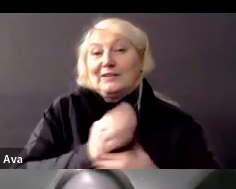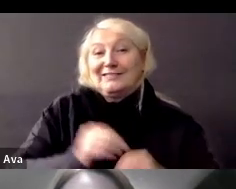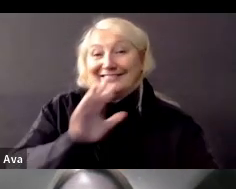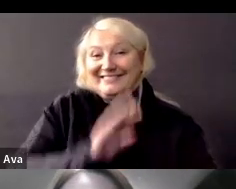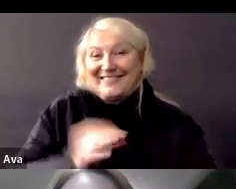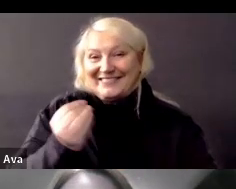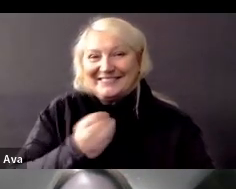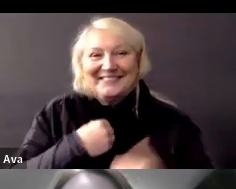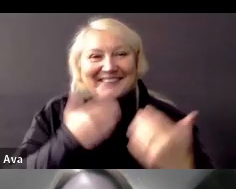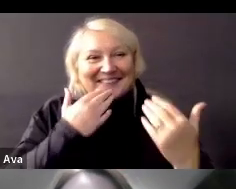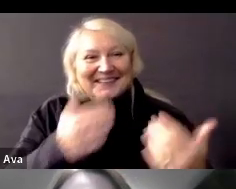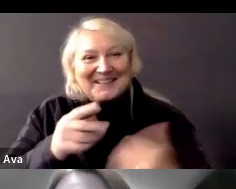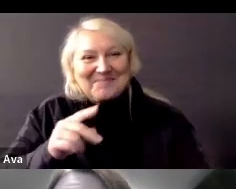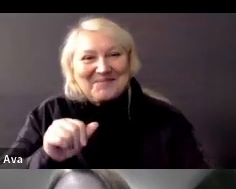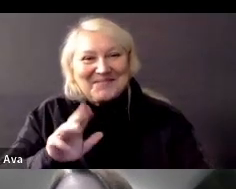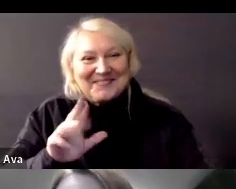Paul.